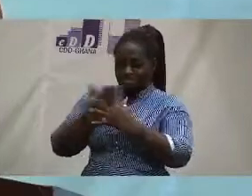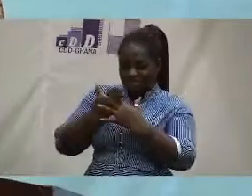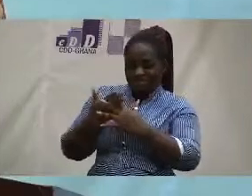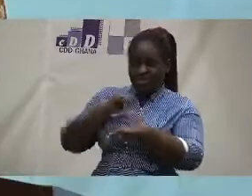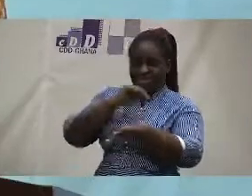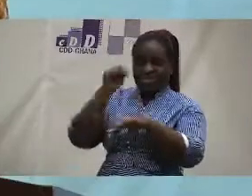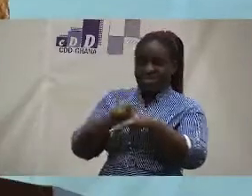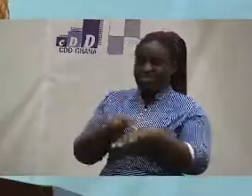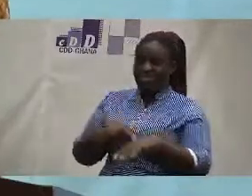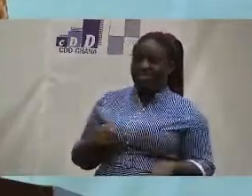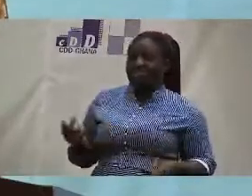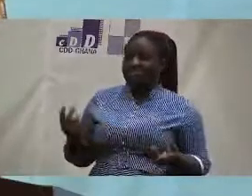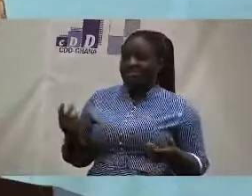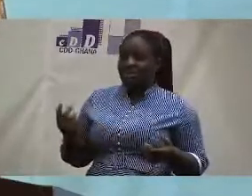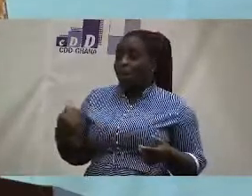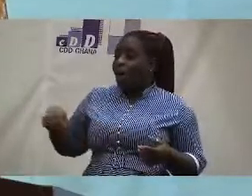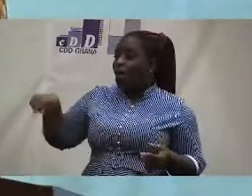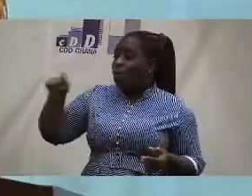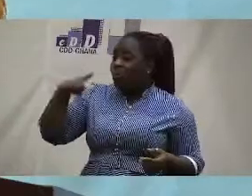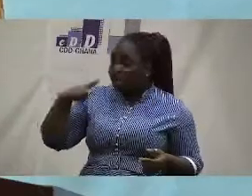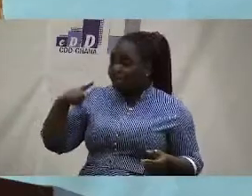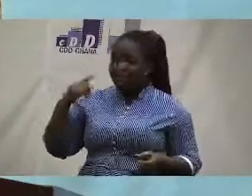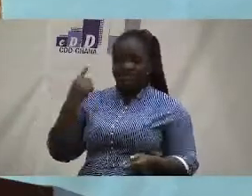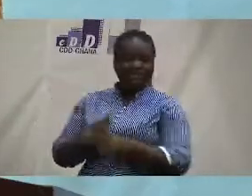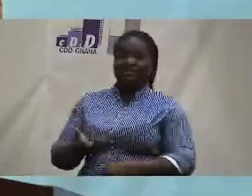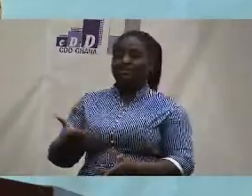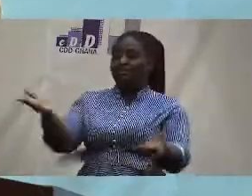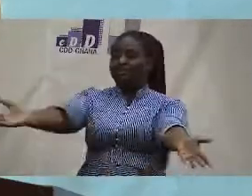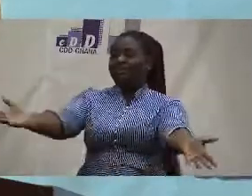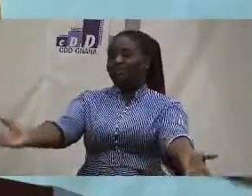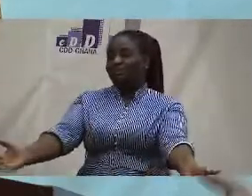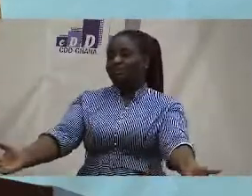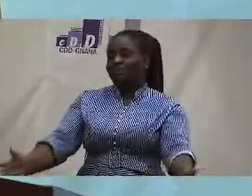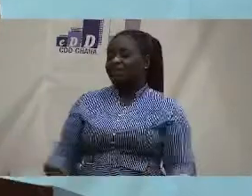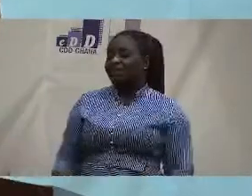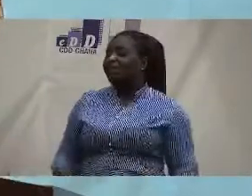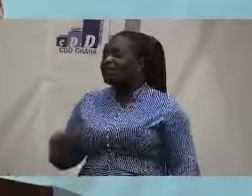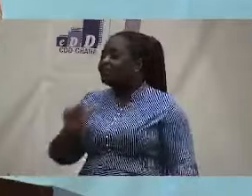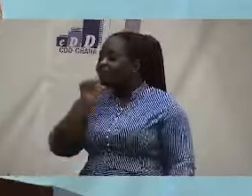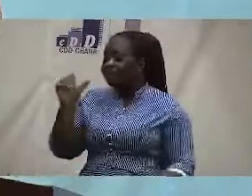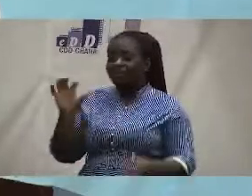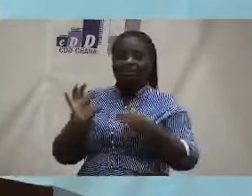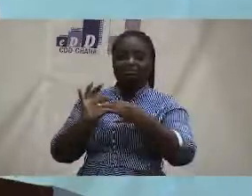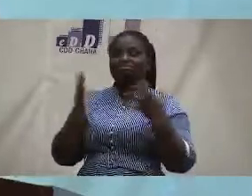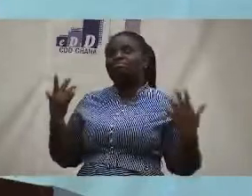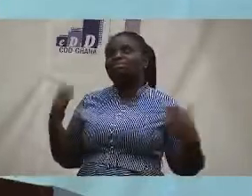and nations, while we are just there as